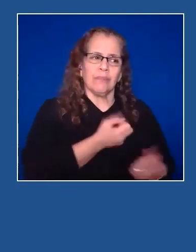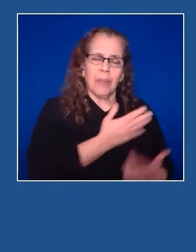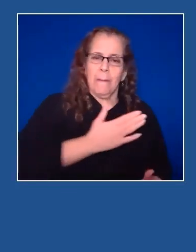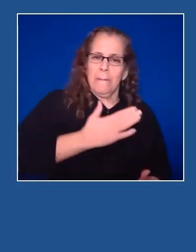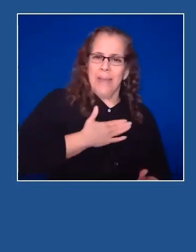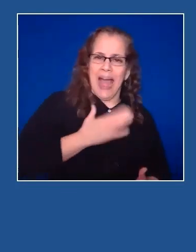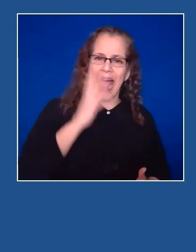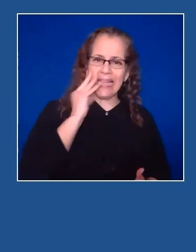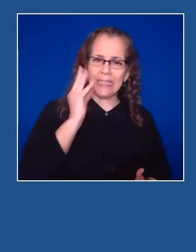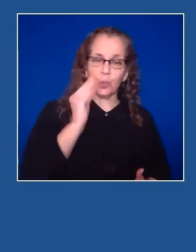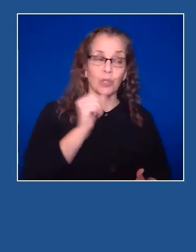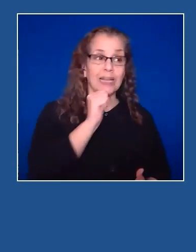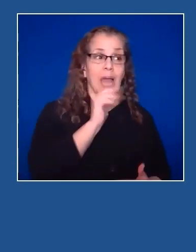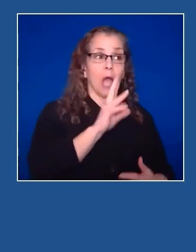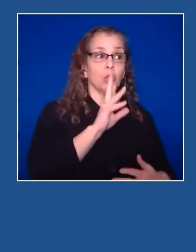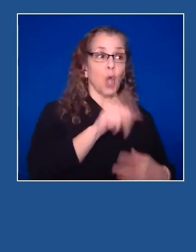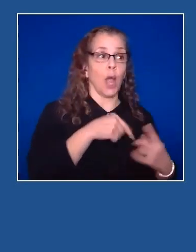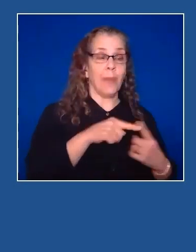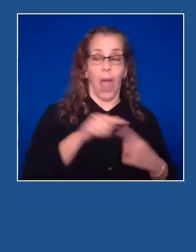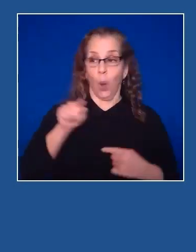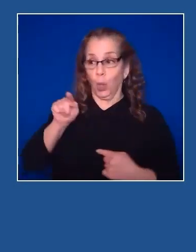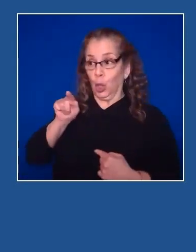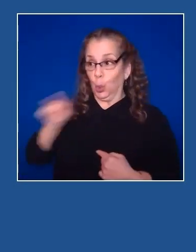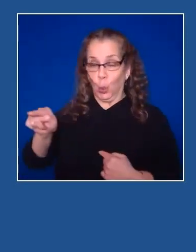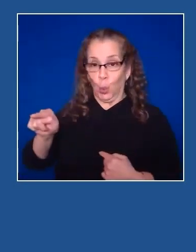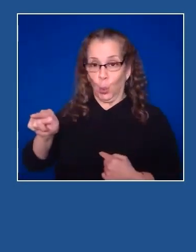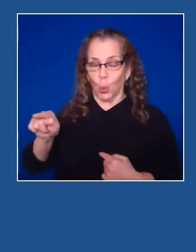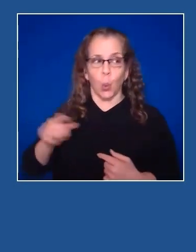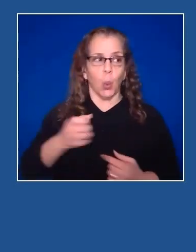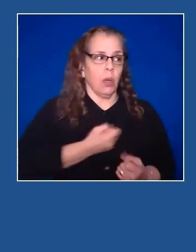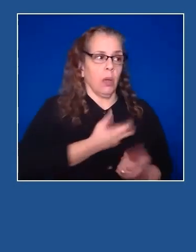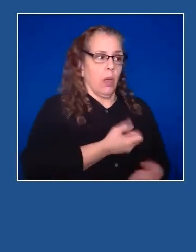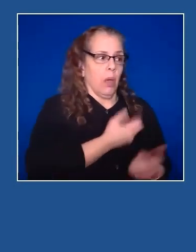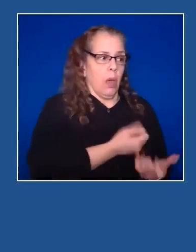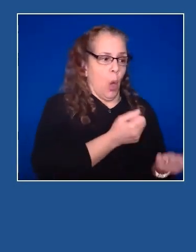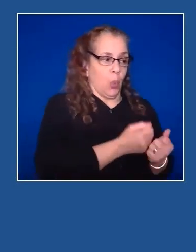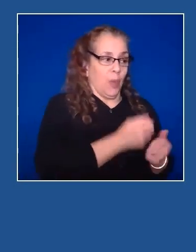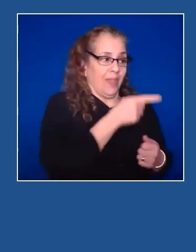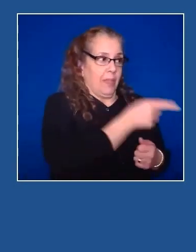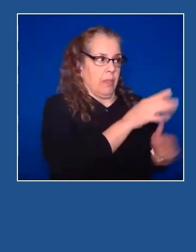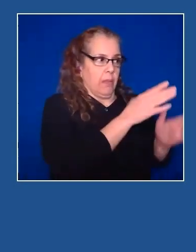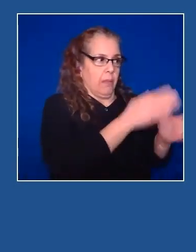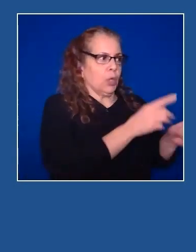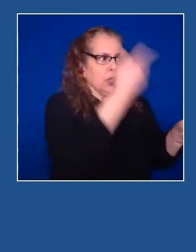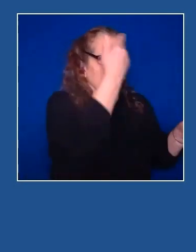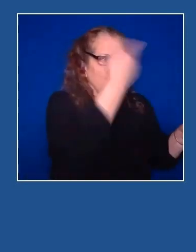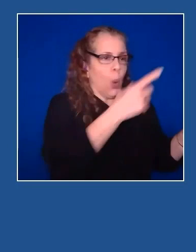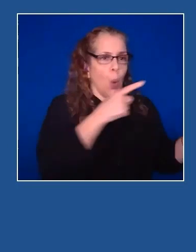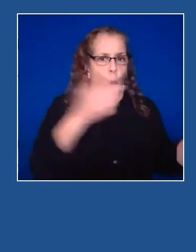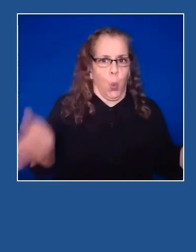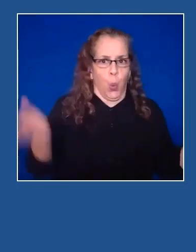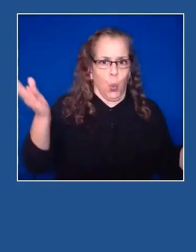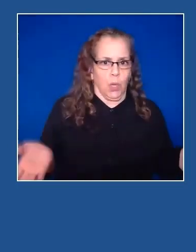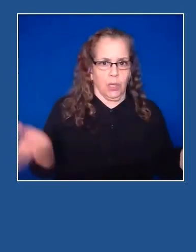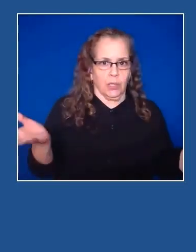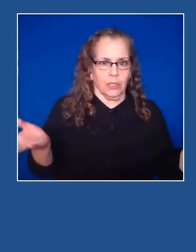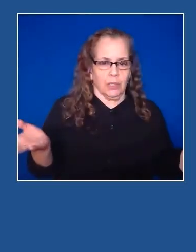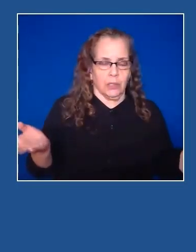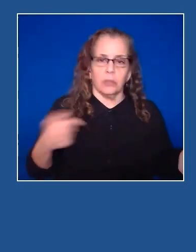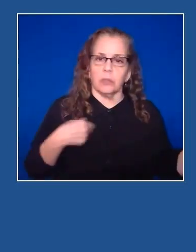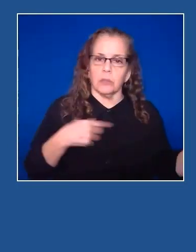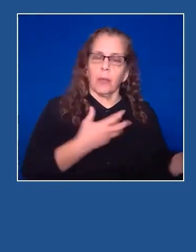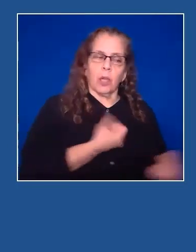you, Emily, if you're my loved one, I'm not going to talk about Emily experience. I'm going to talk about